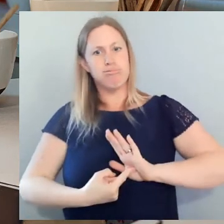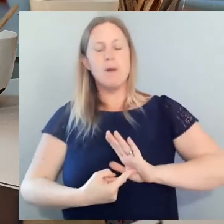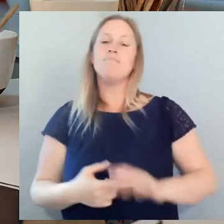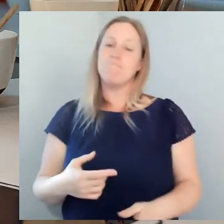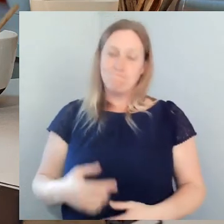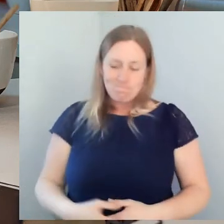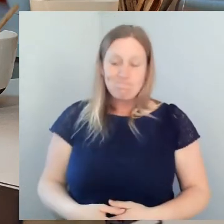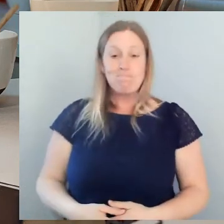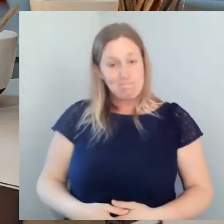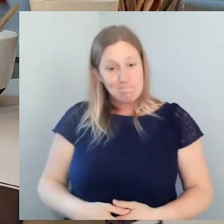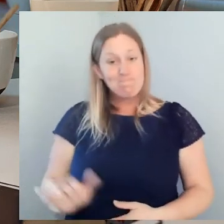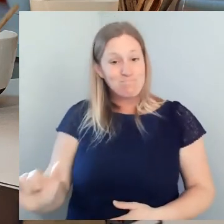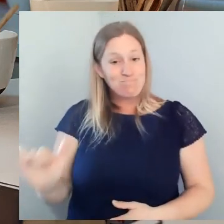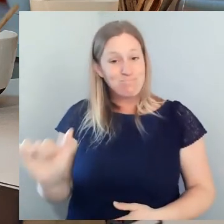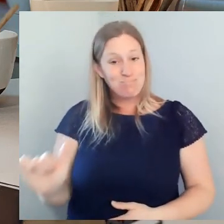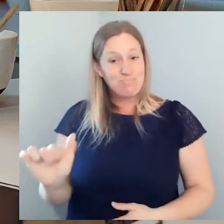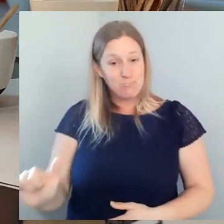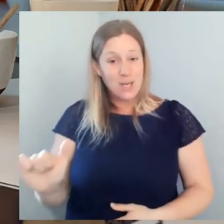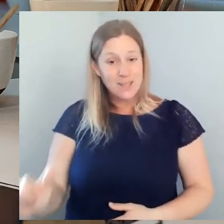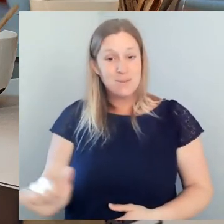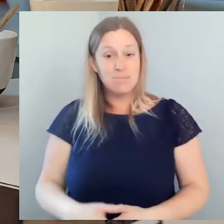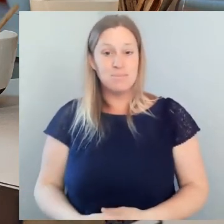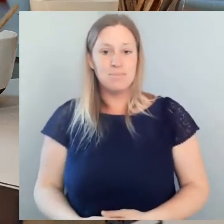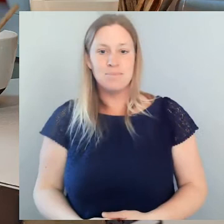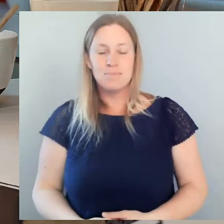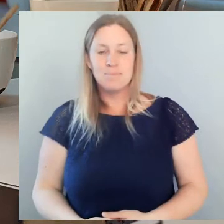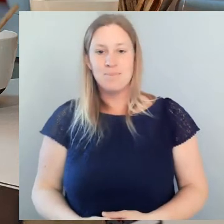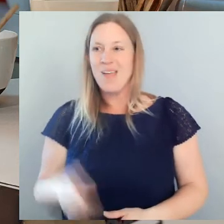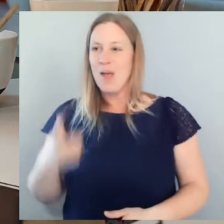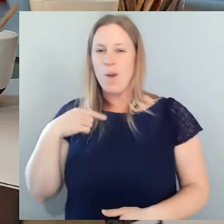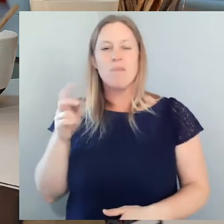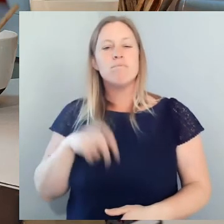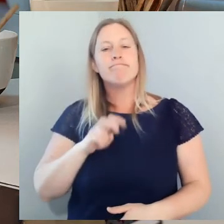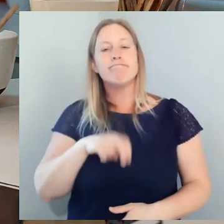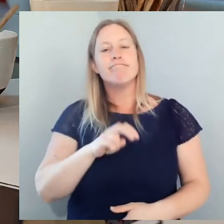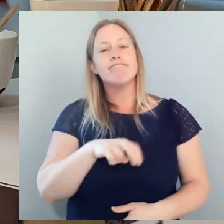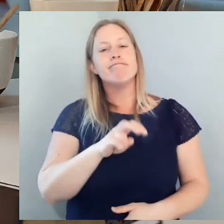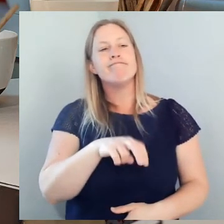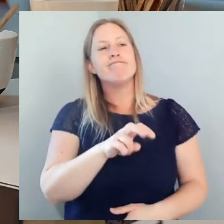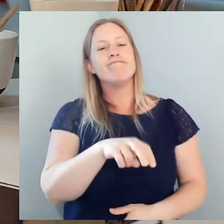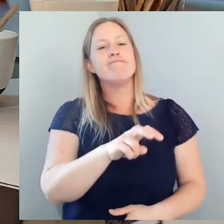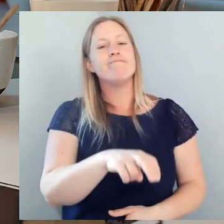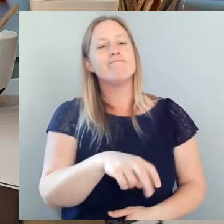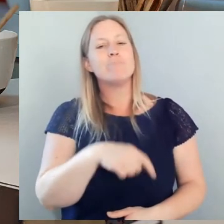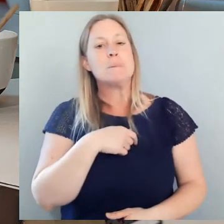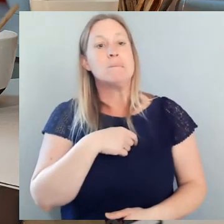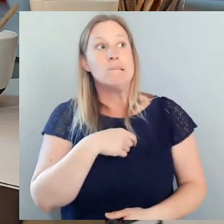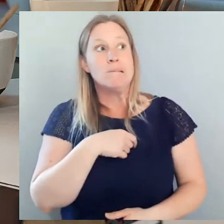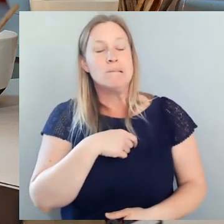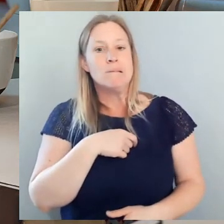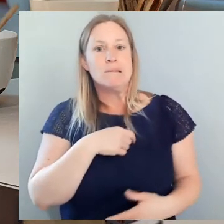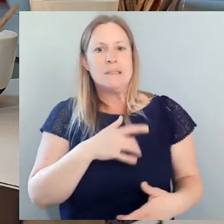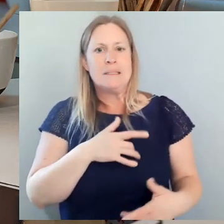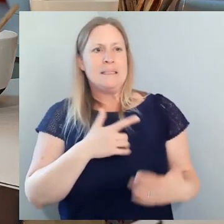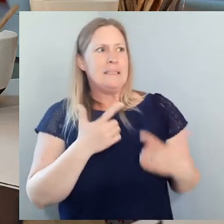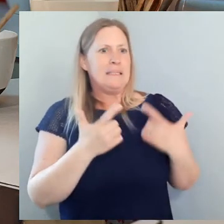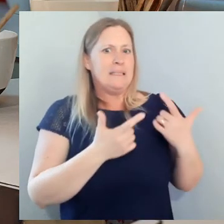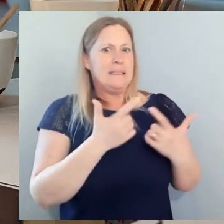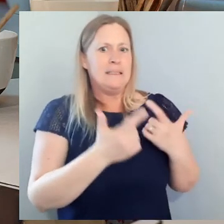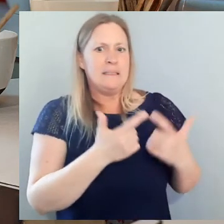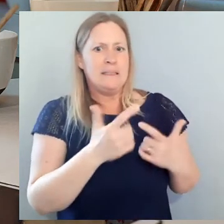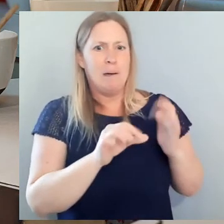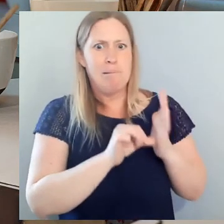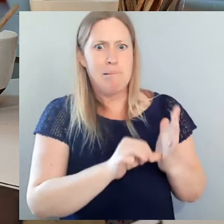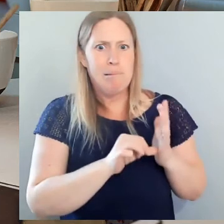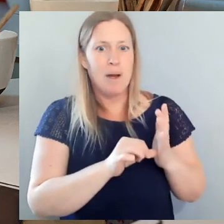inner confidence, Jessie said. I nodded, but she's right. As we moved around the store, I hoped I didn't